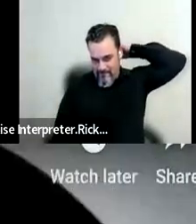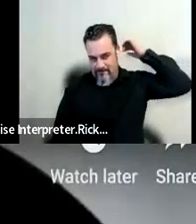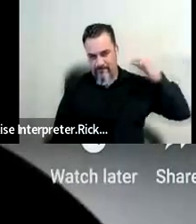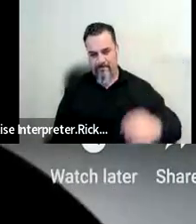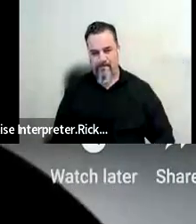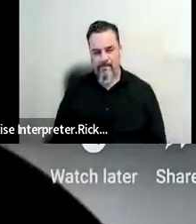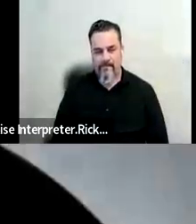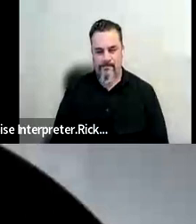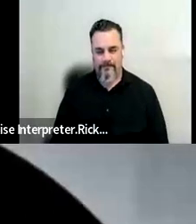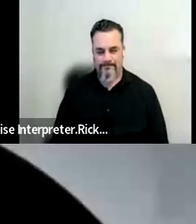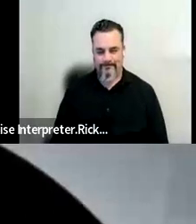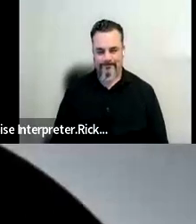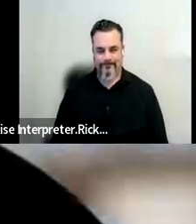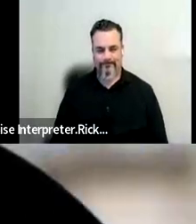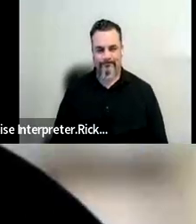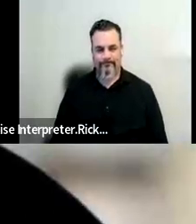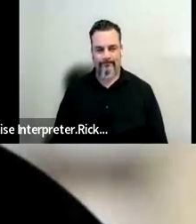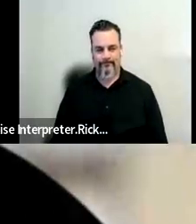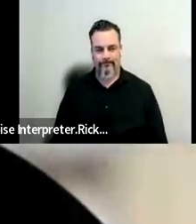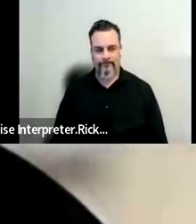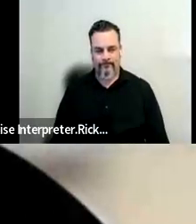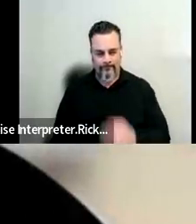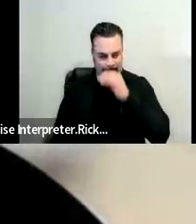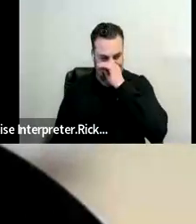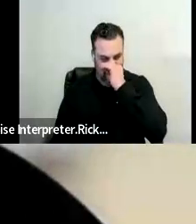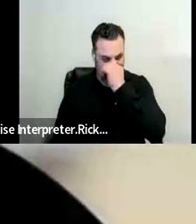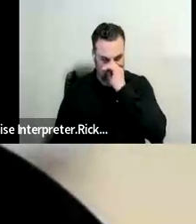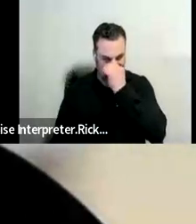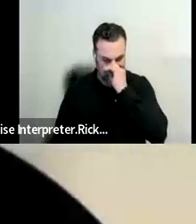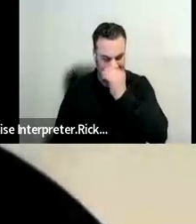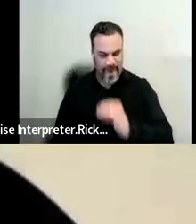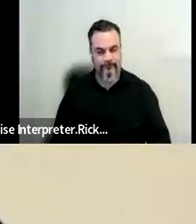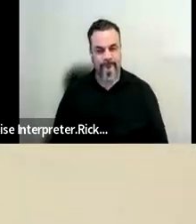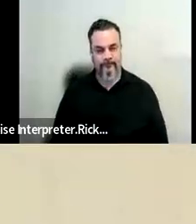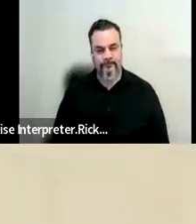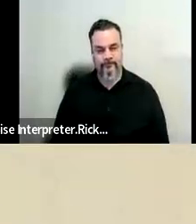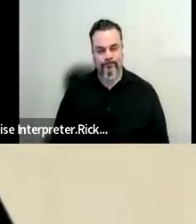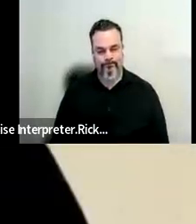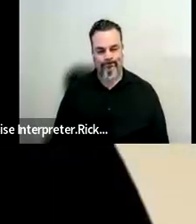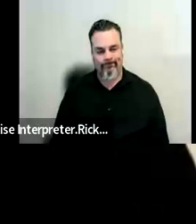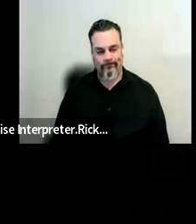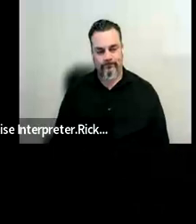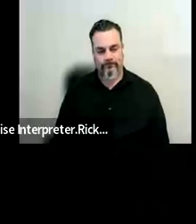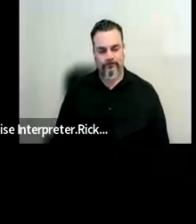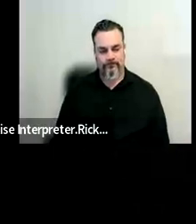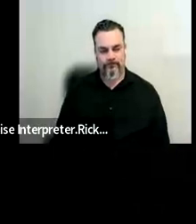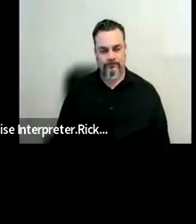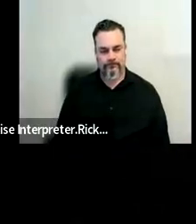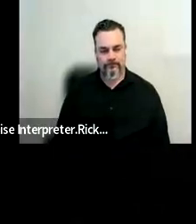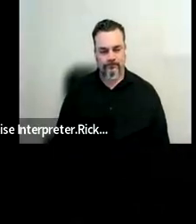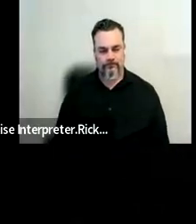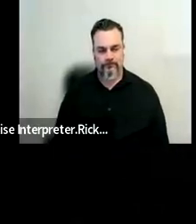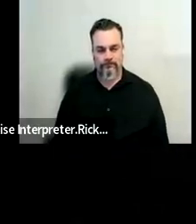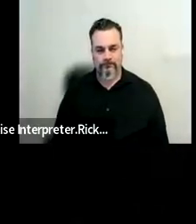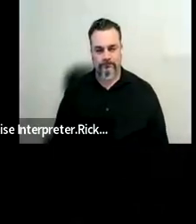Not a problem to fix. or an issue you can choose not to focus on. So, why is it important to see it